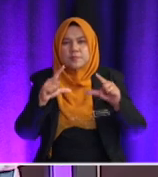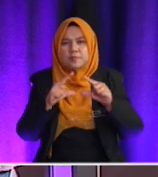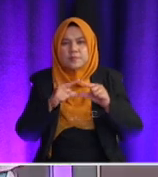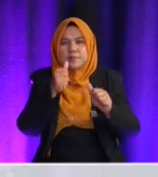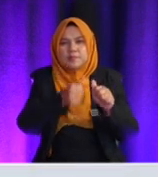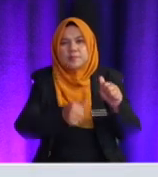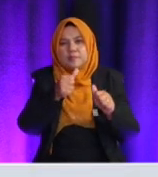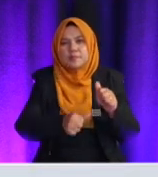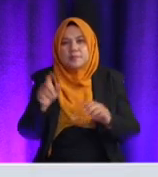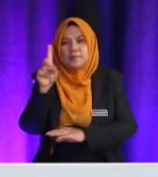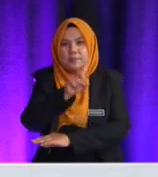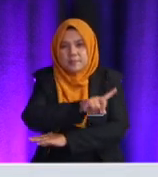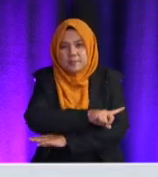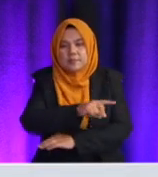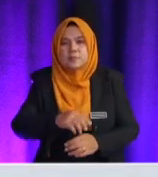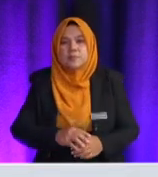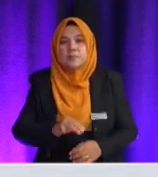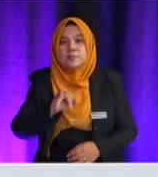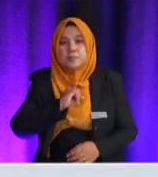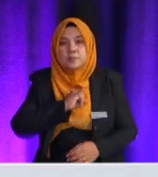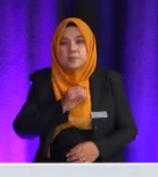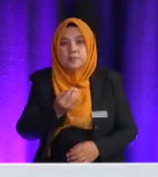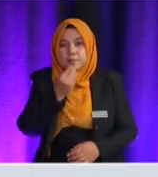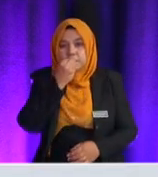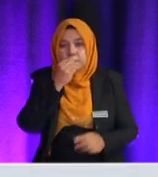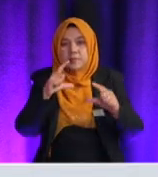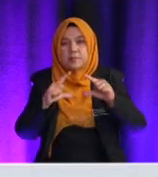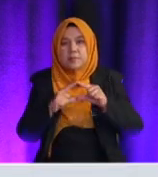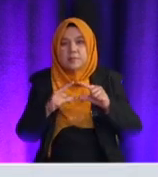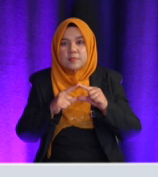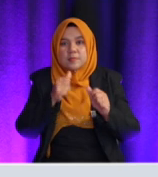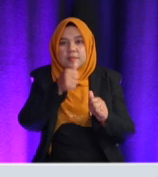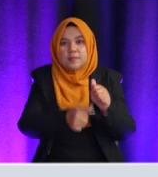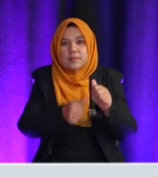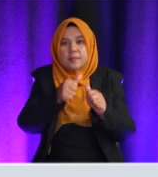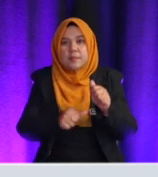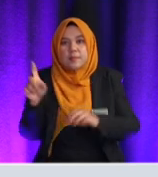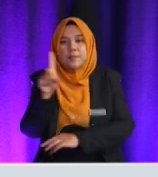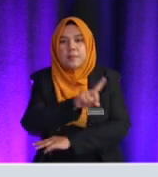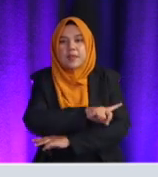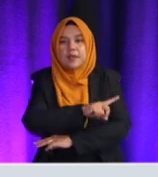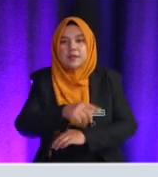day. I eat nasi lemak every day.